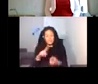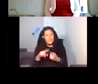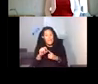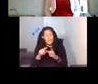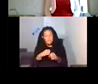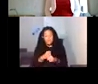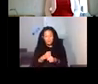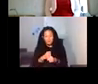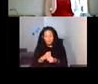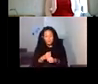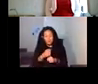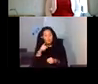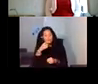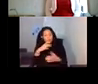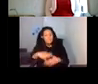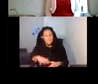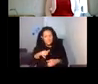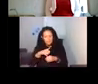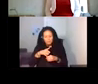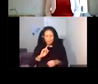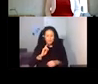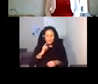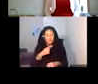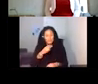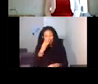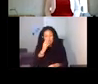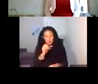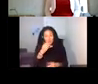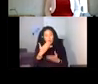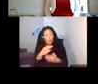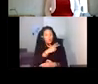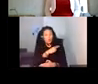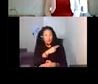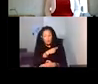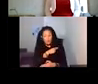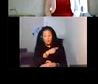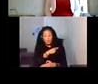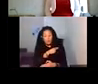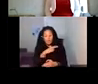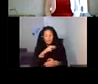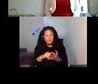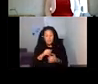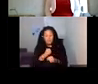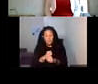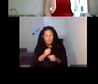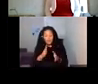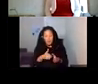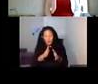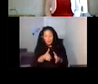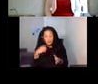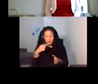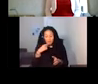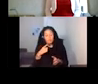pioneer in physical medicine, killed aged 30 whilst on duty at St. Giles Hospital, London, as a result of enemy